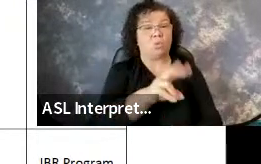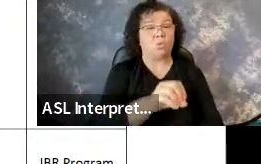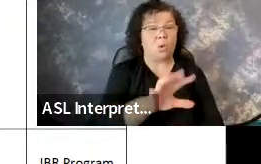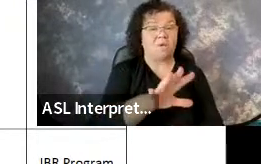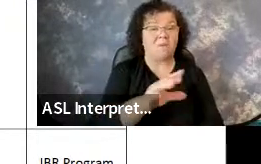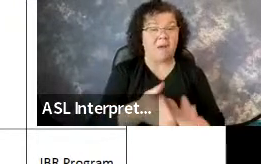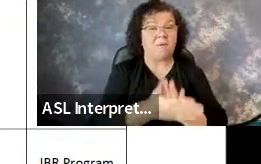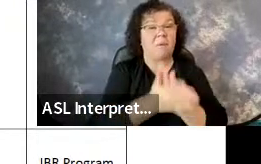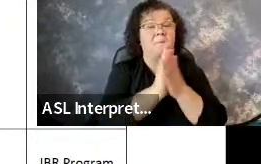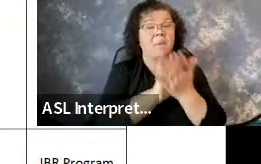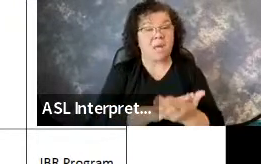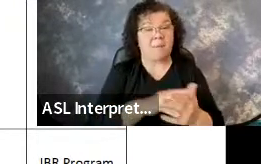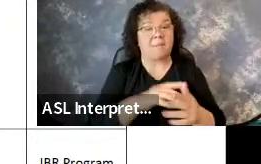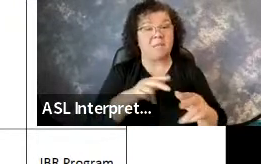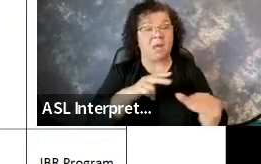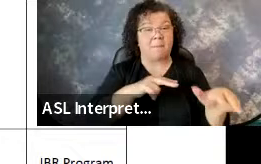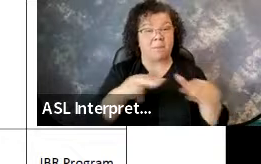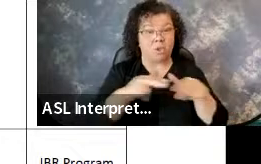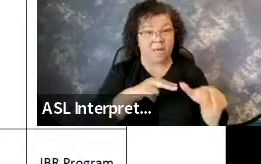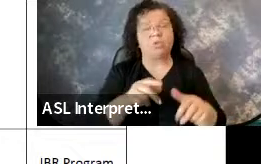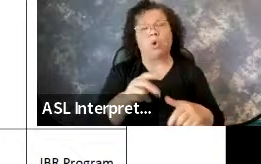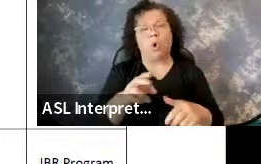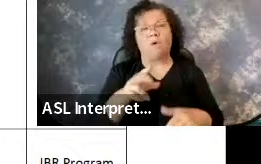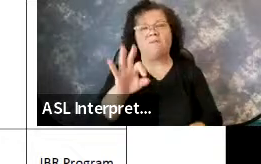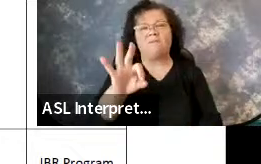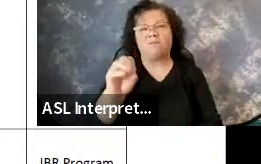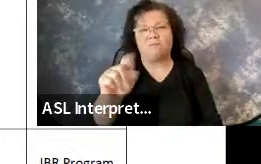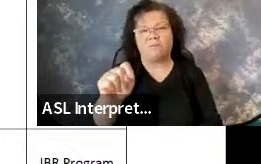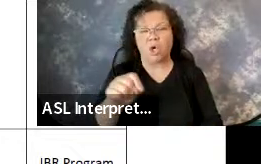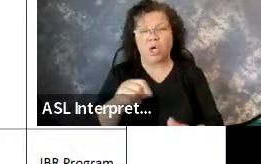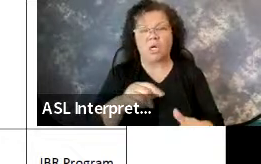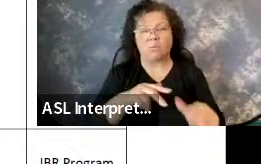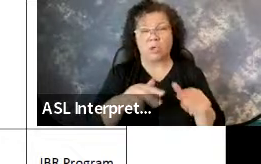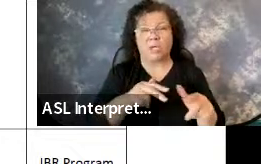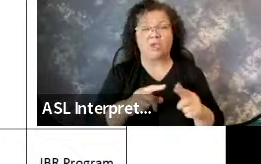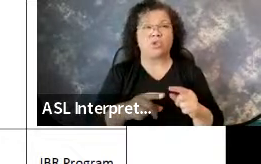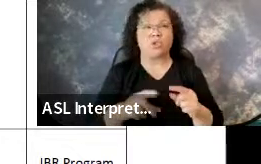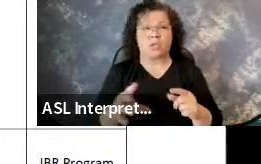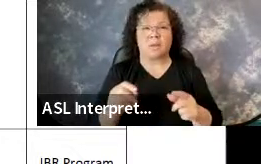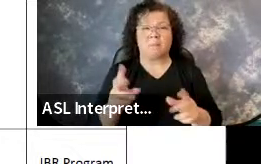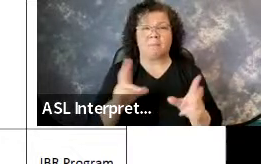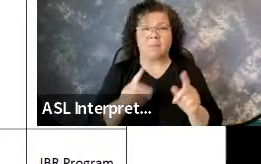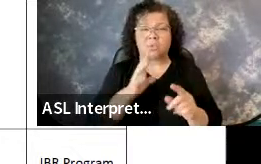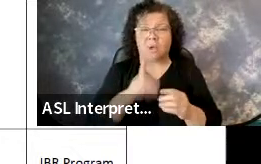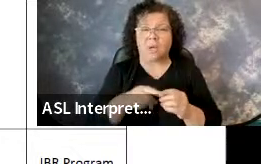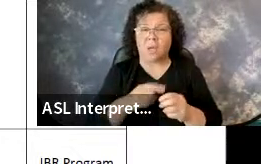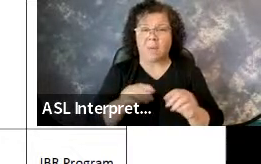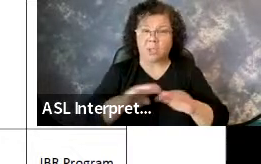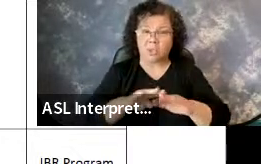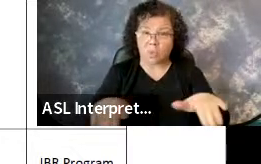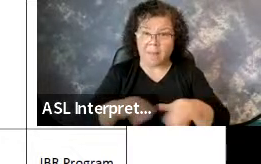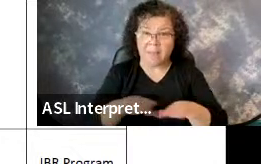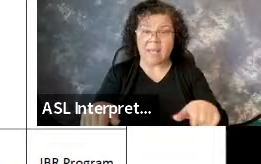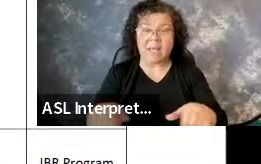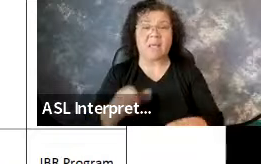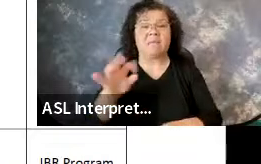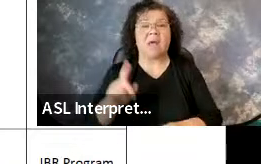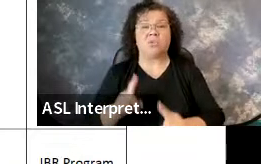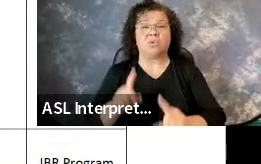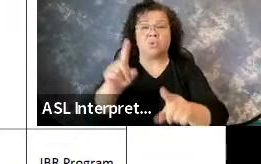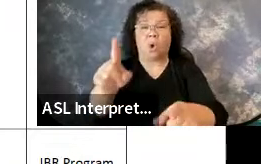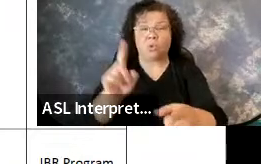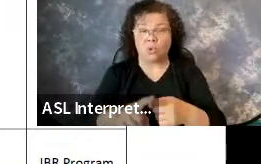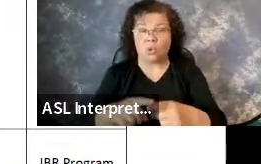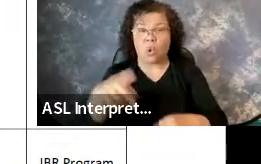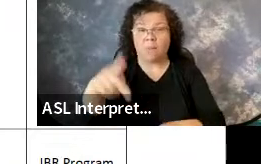pedestrian bridge or a footbridge during an emergency. People were talking about swimming across the river if they had to get to Portland. So